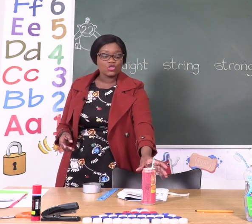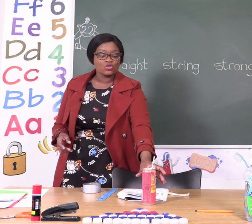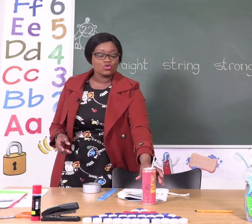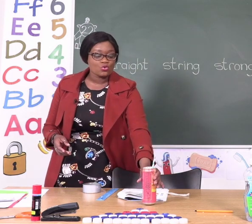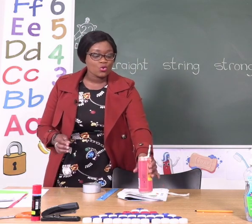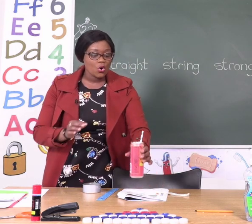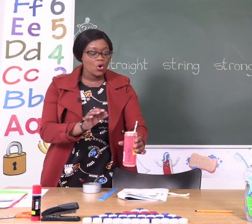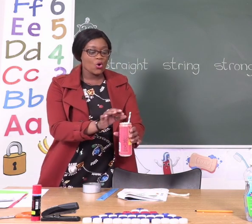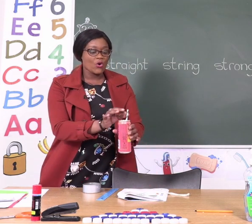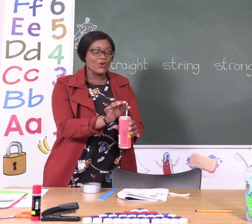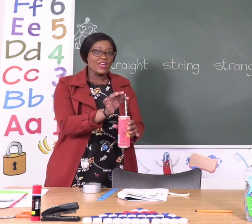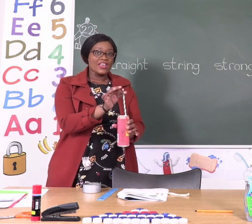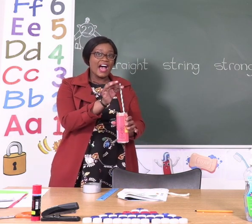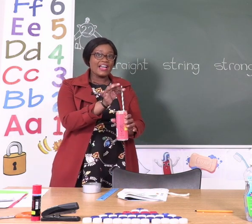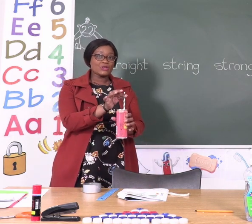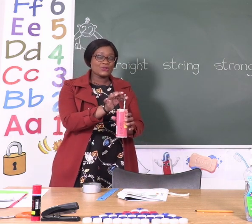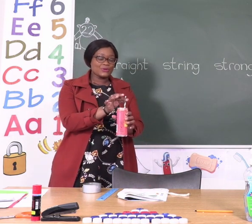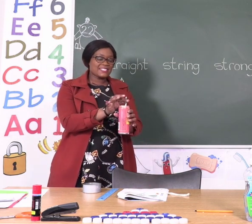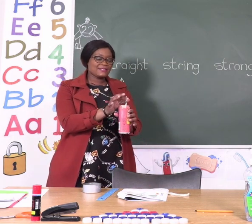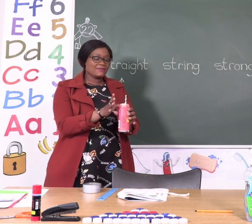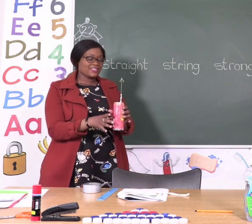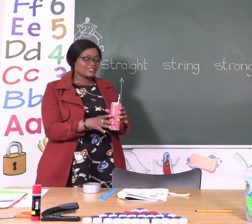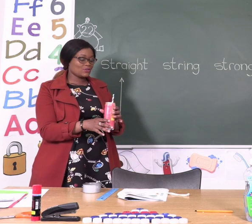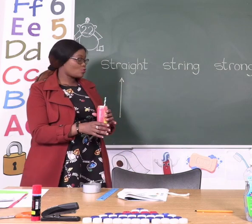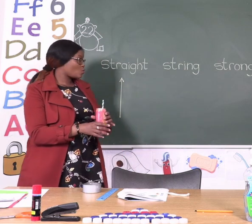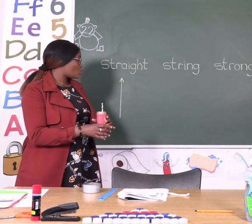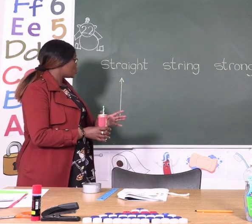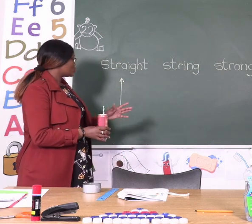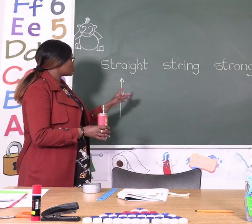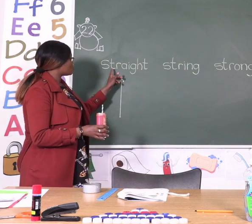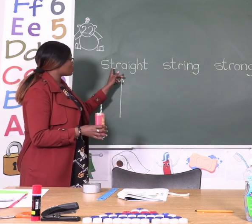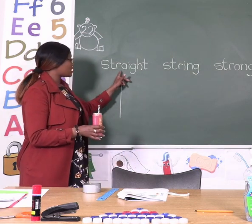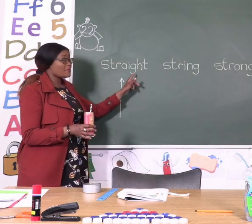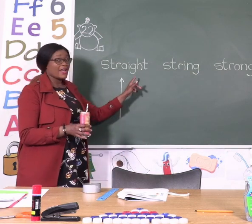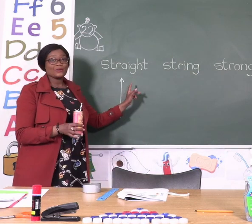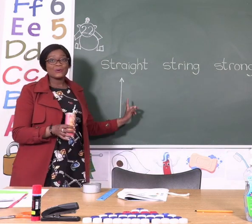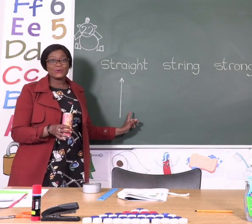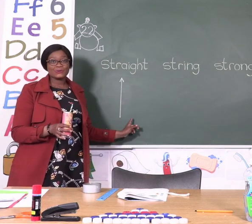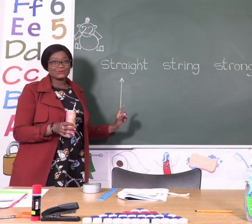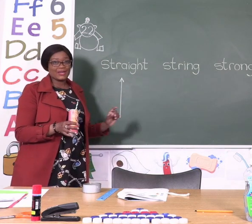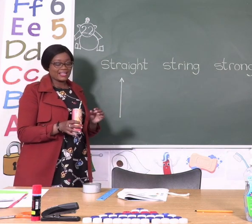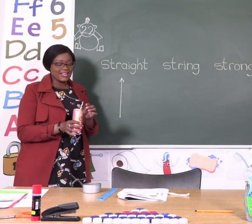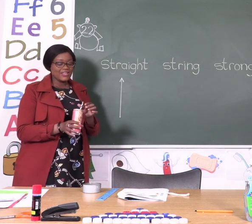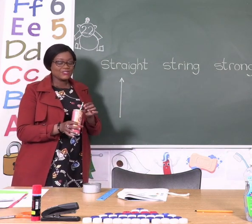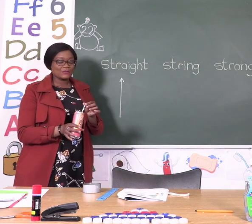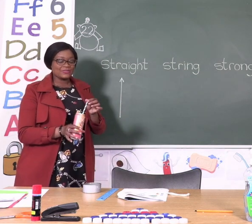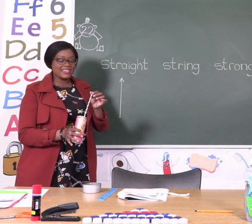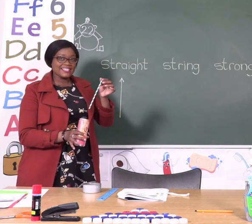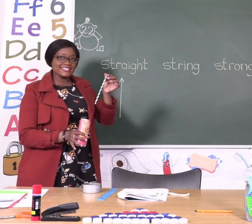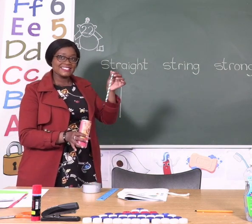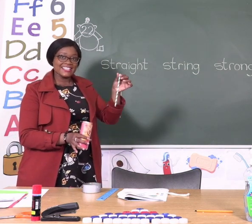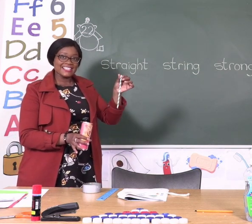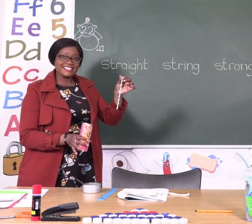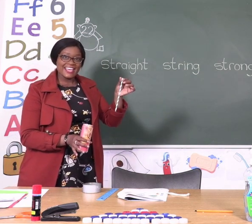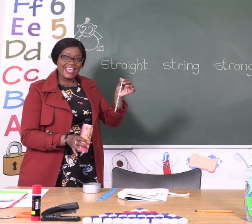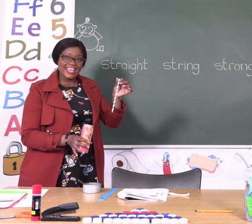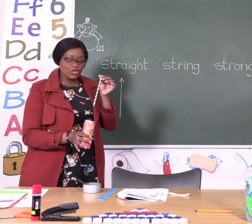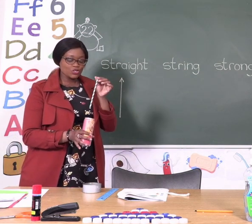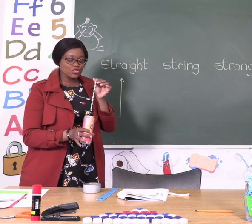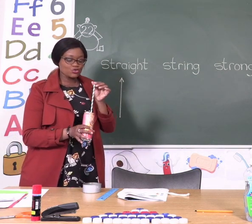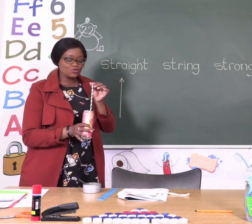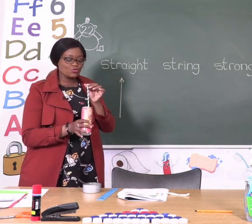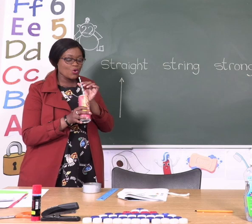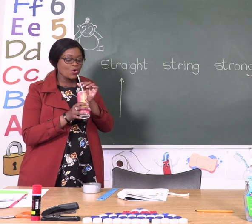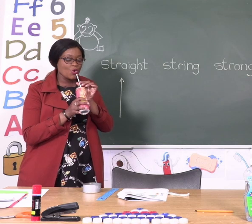a straw. I'm using my straw to drink my cool drink. So this is